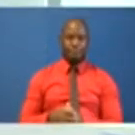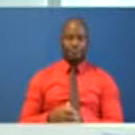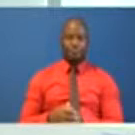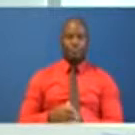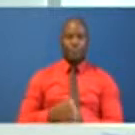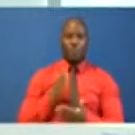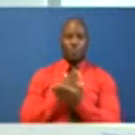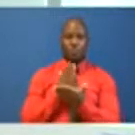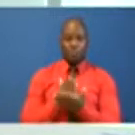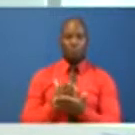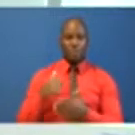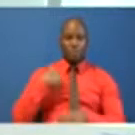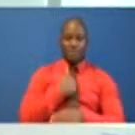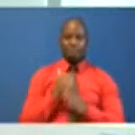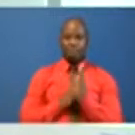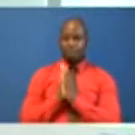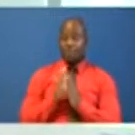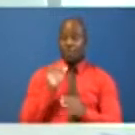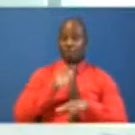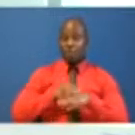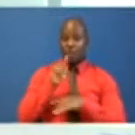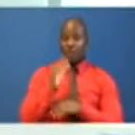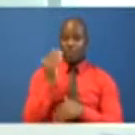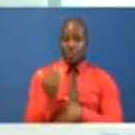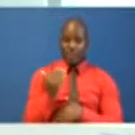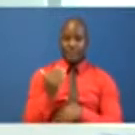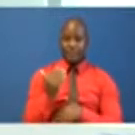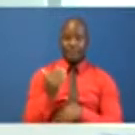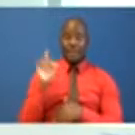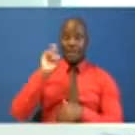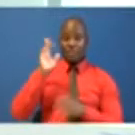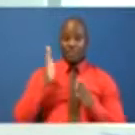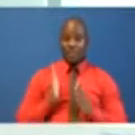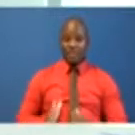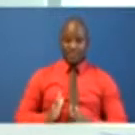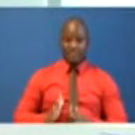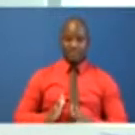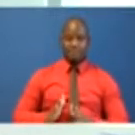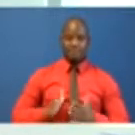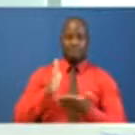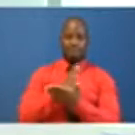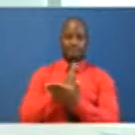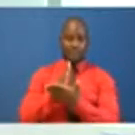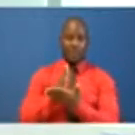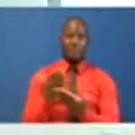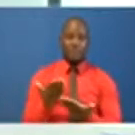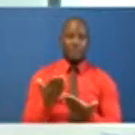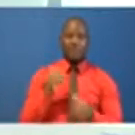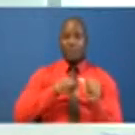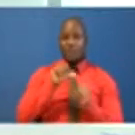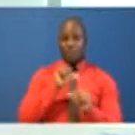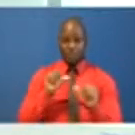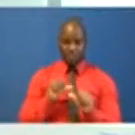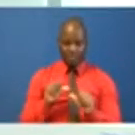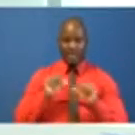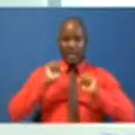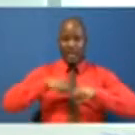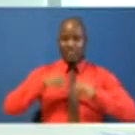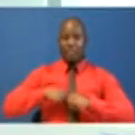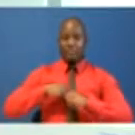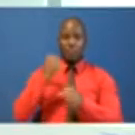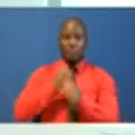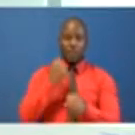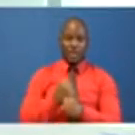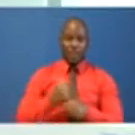are very interested in that because um nairobians have been disenfranchised in terms of the ability to